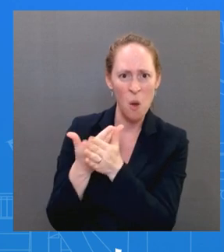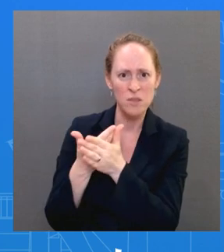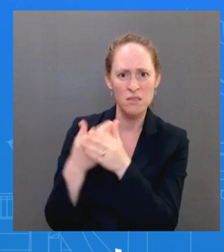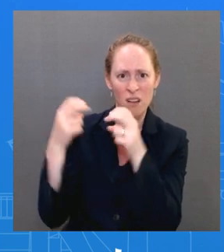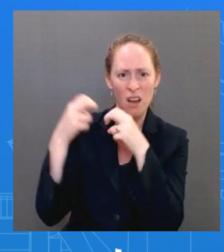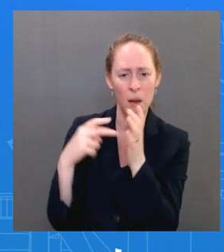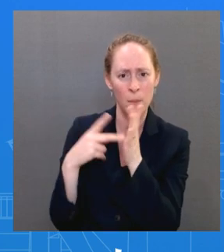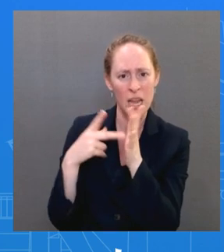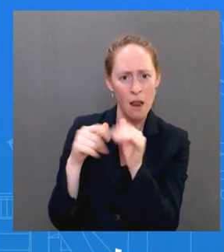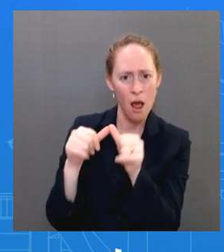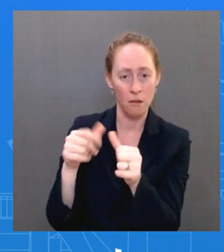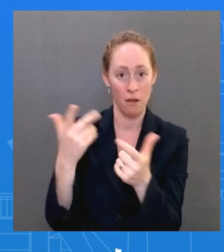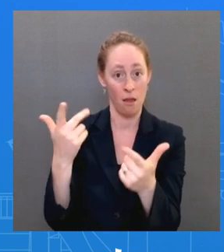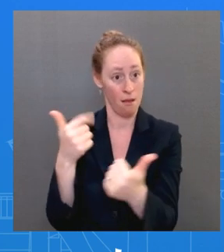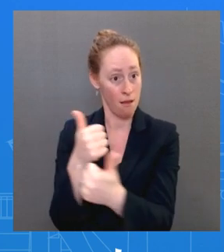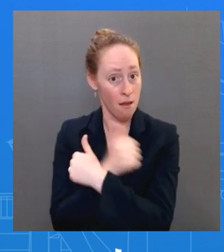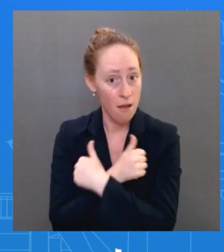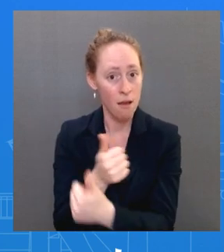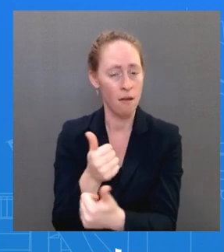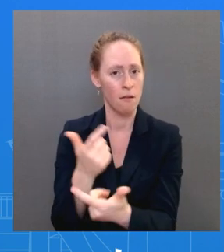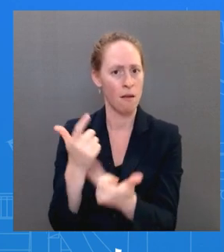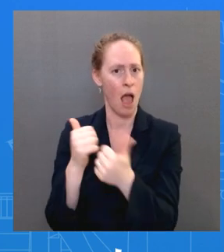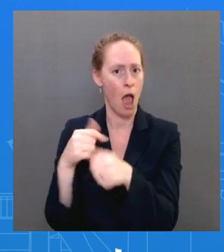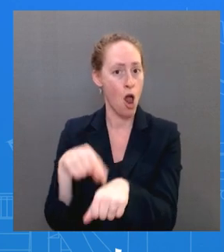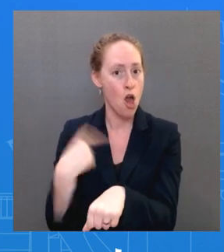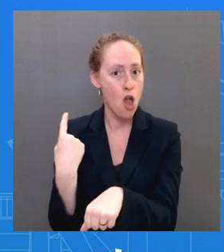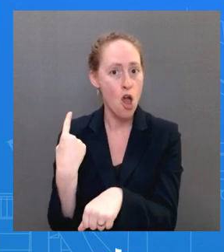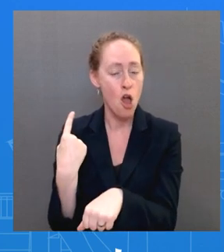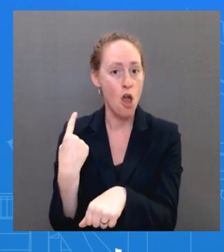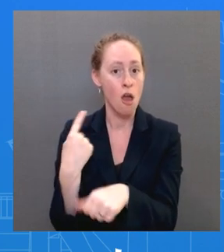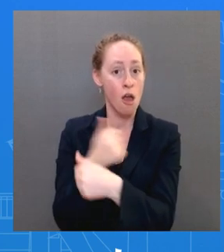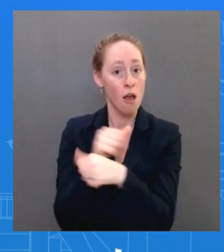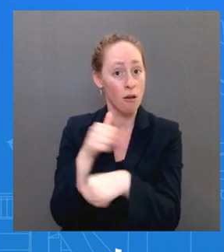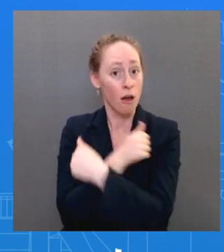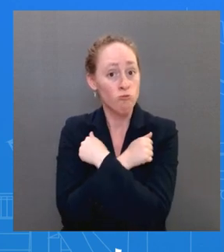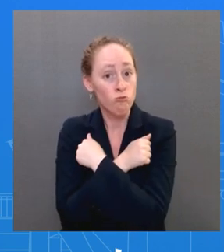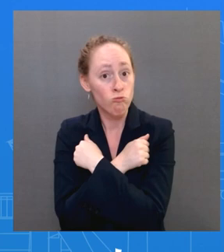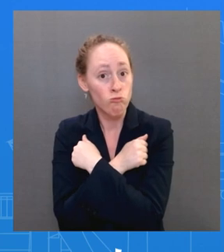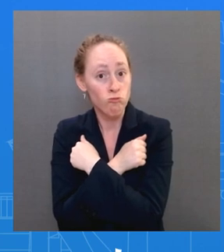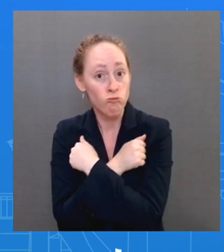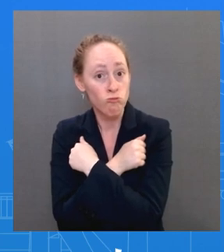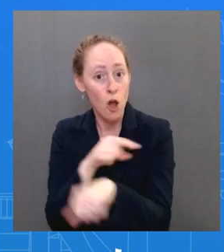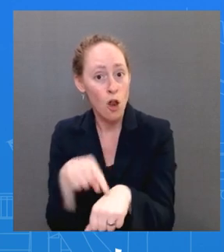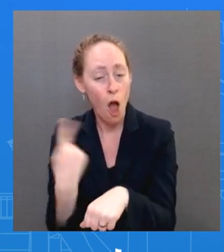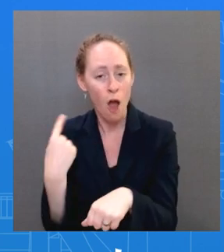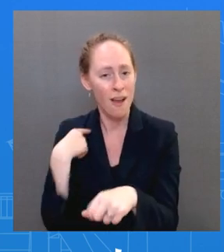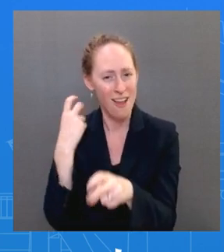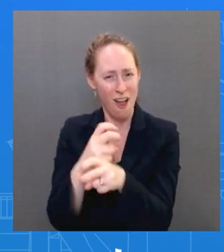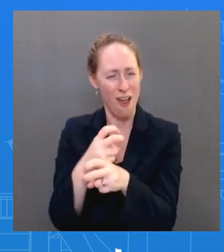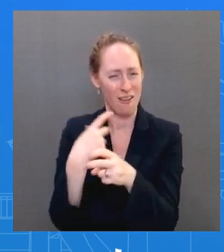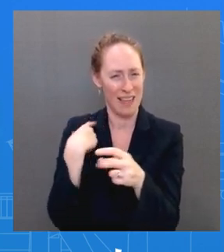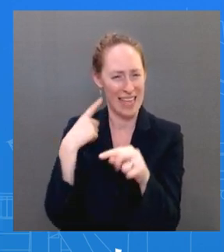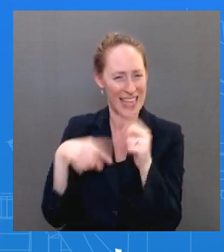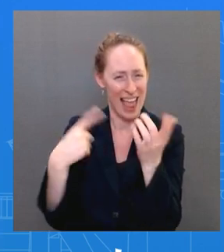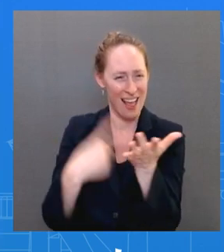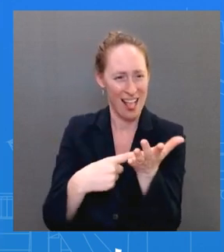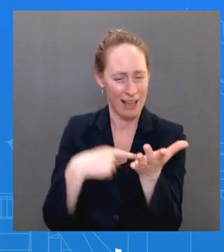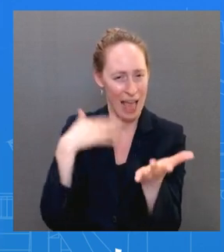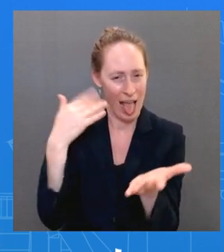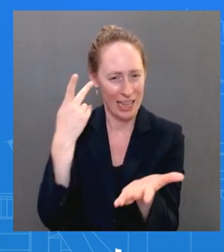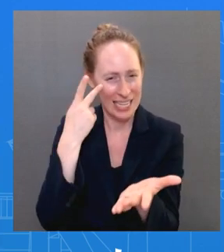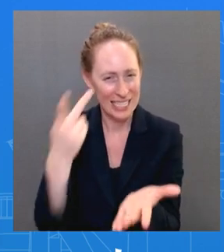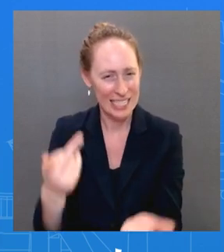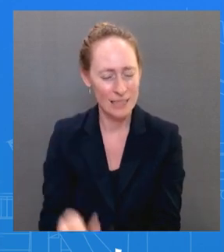the hug lasted, but it's very hard for me to comment on something I really didn't see. So. And Karine, the president had said that he was